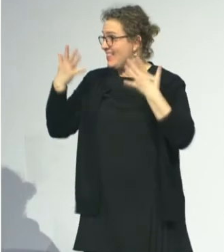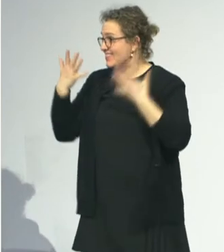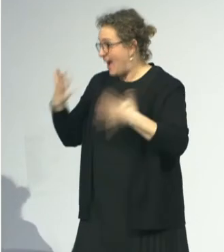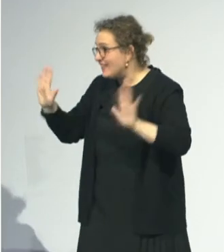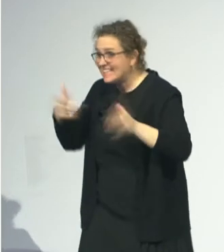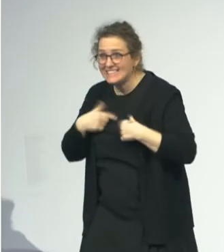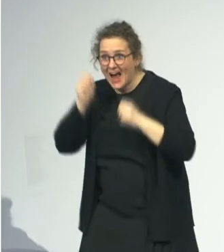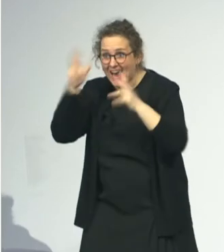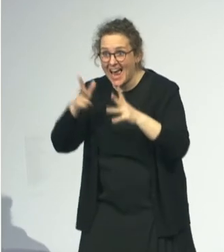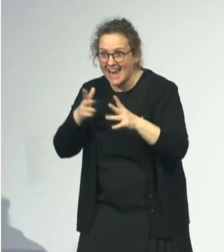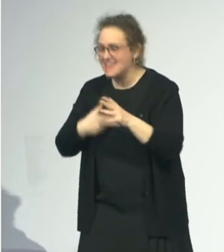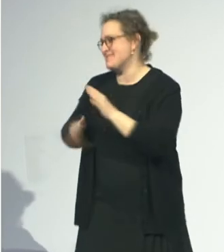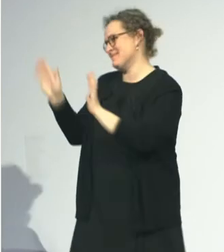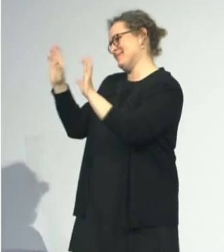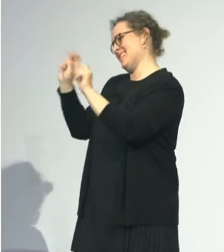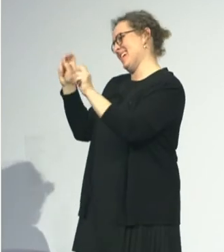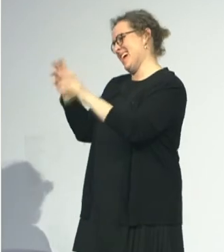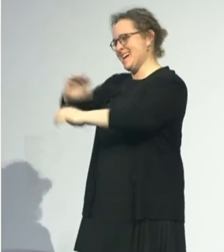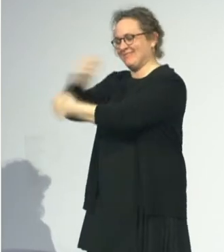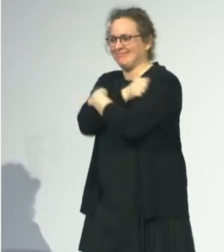Thank you very much indeed.